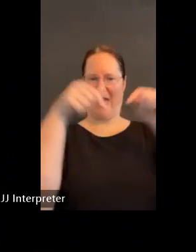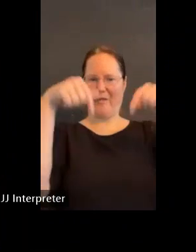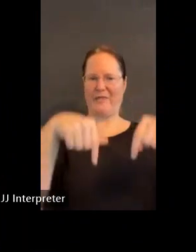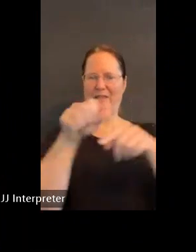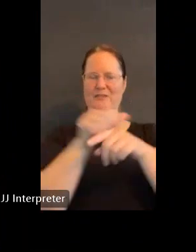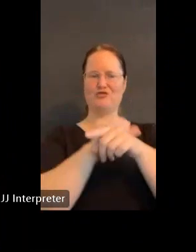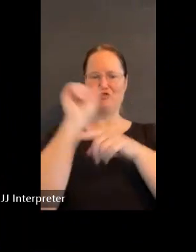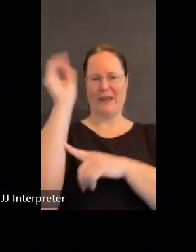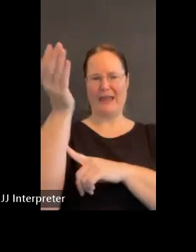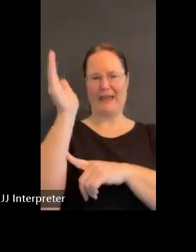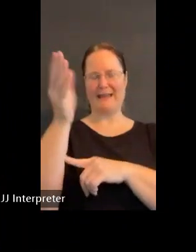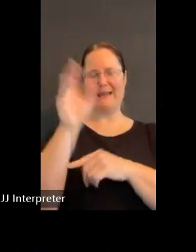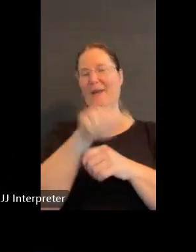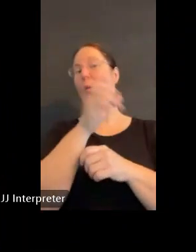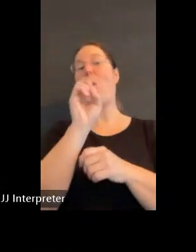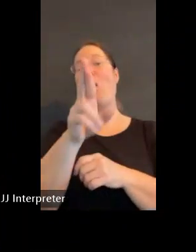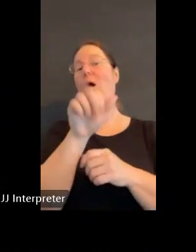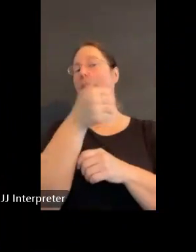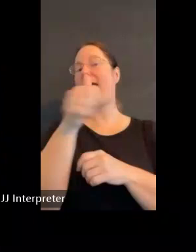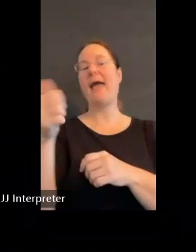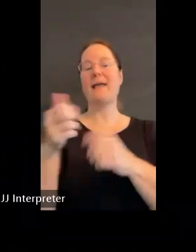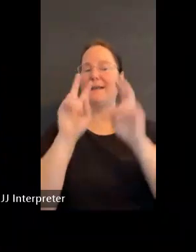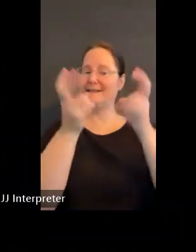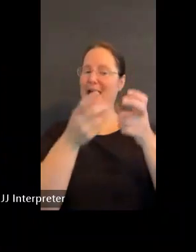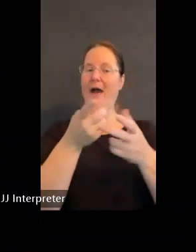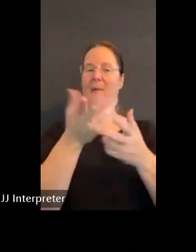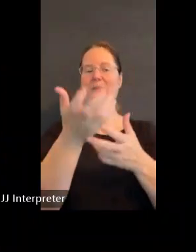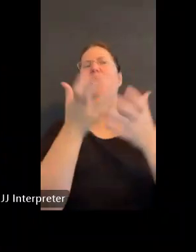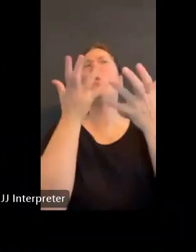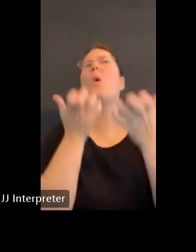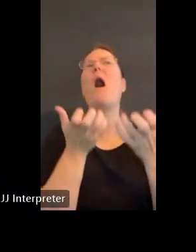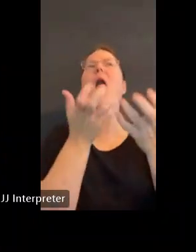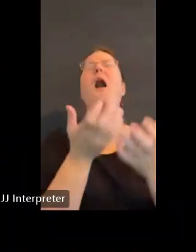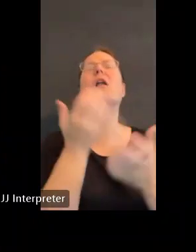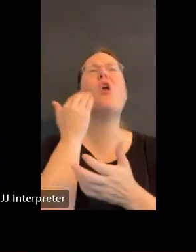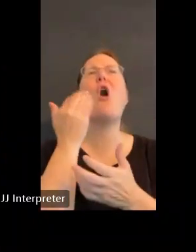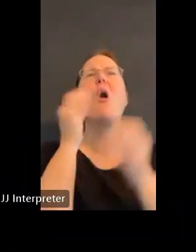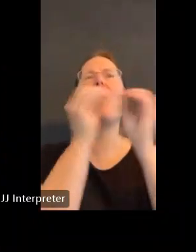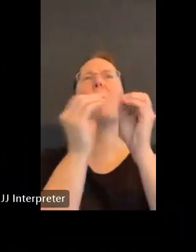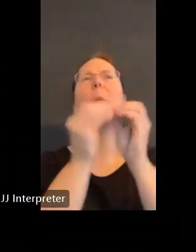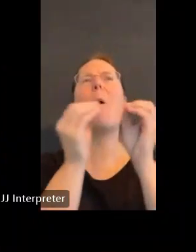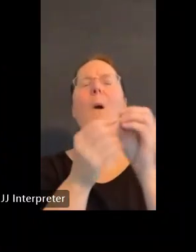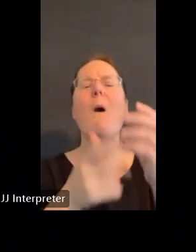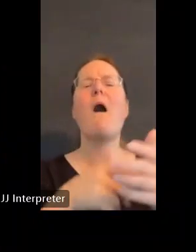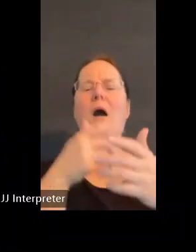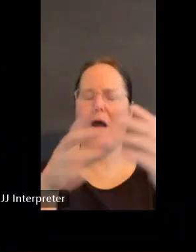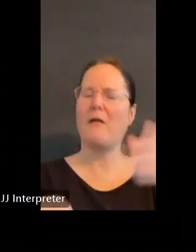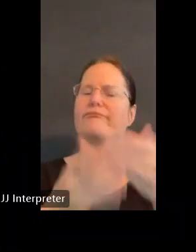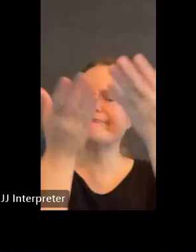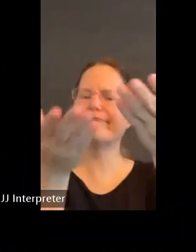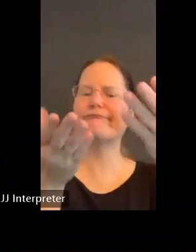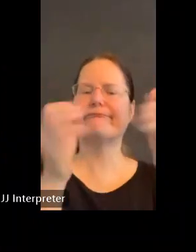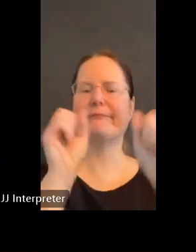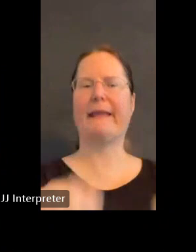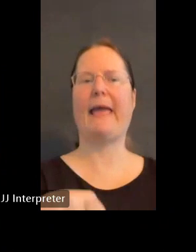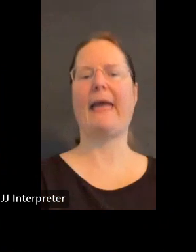cover at future sessions, because we're always looking for new ideas on fair housing information that community members are looking